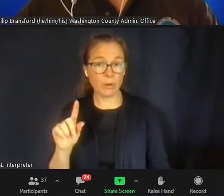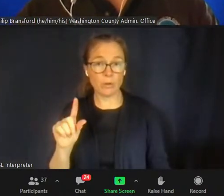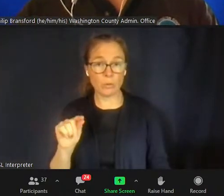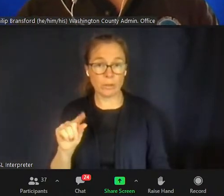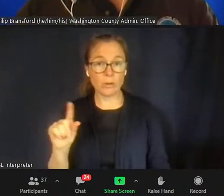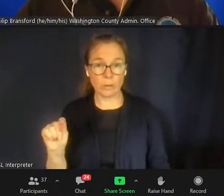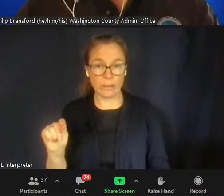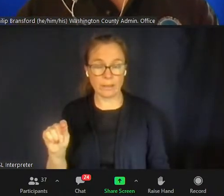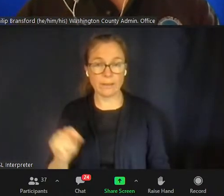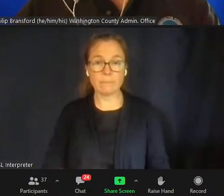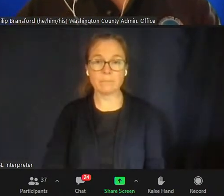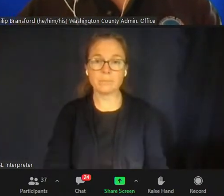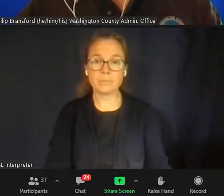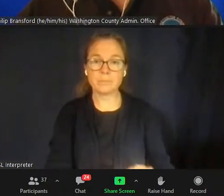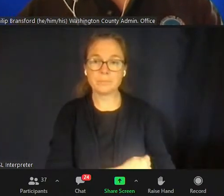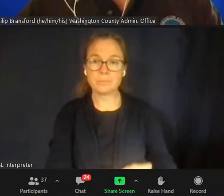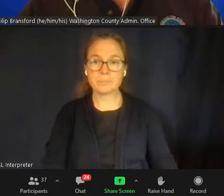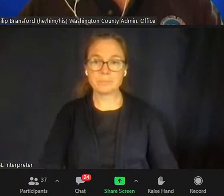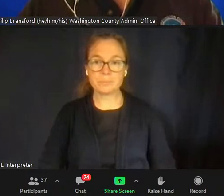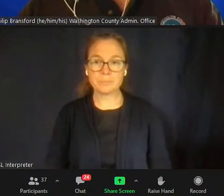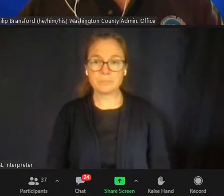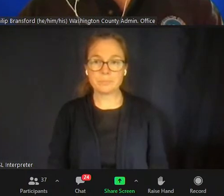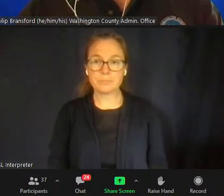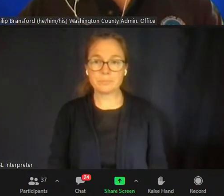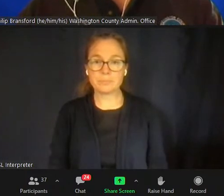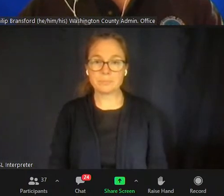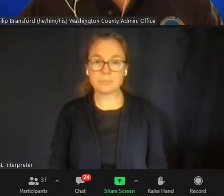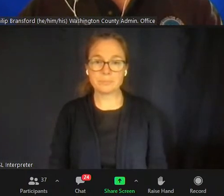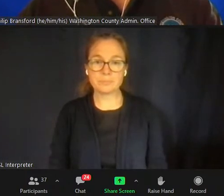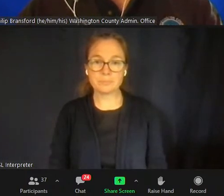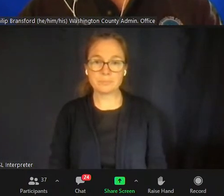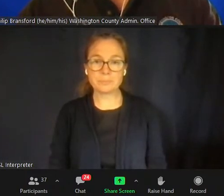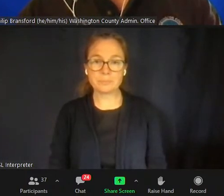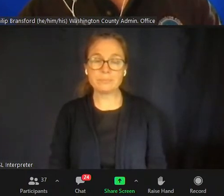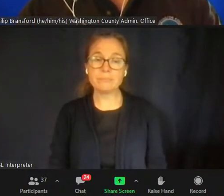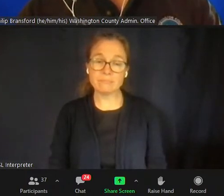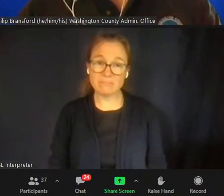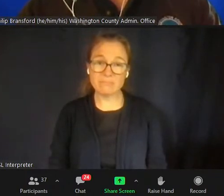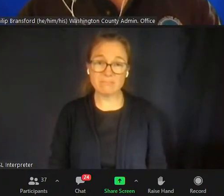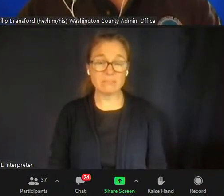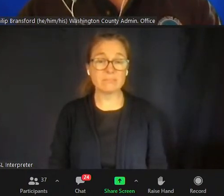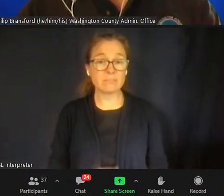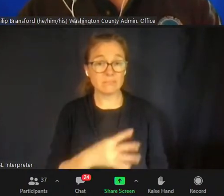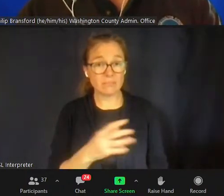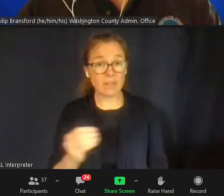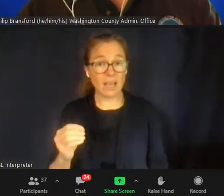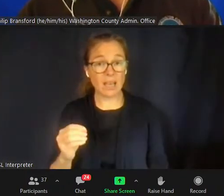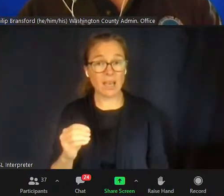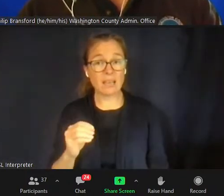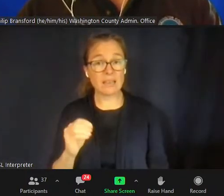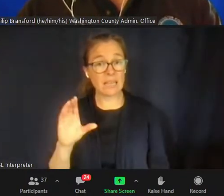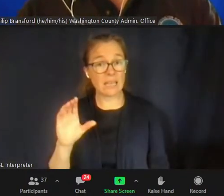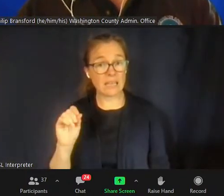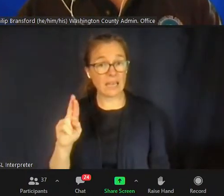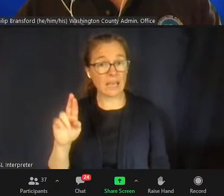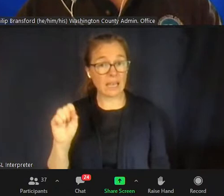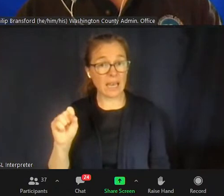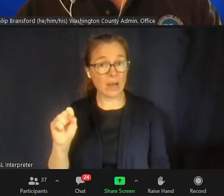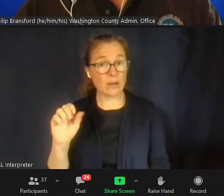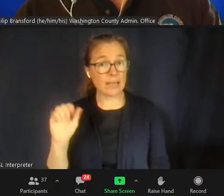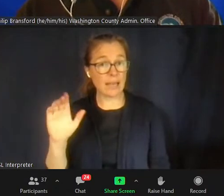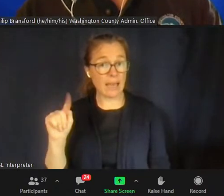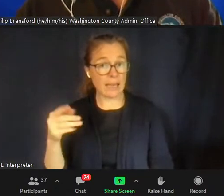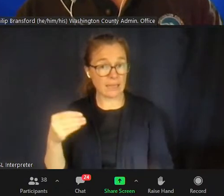2020. And also through not only the coronavirus relief funds of the CARES Act, but